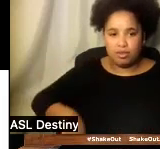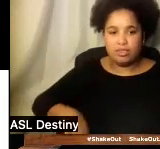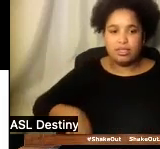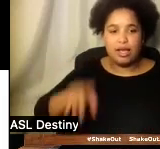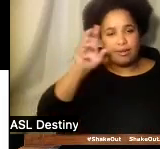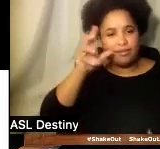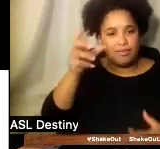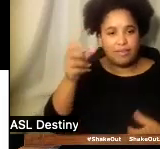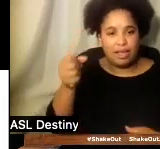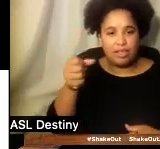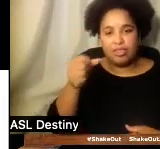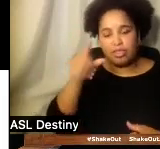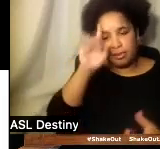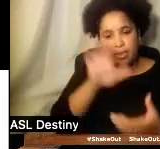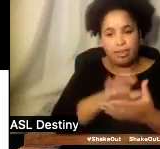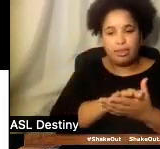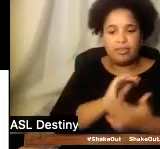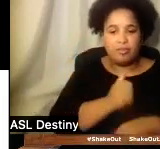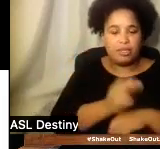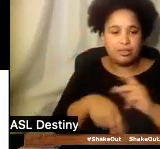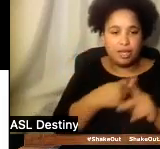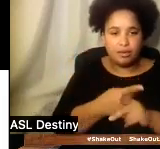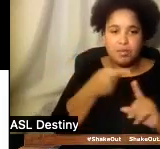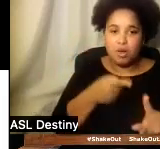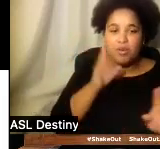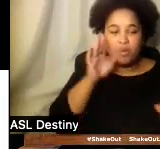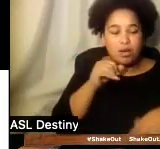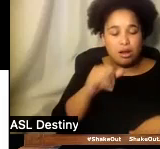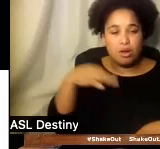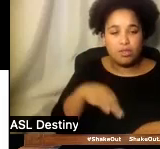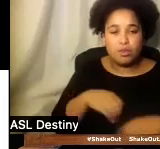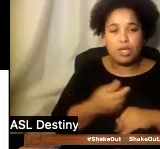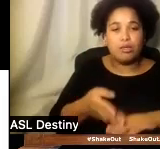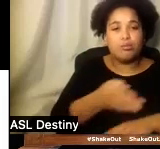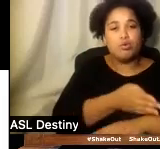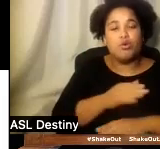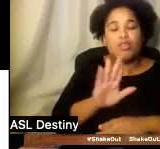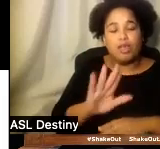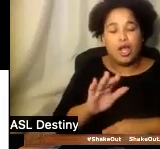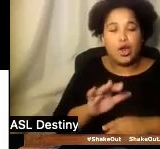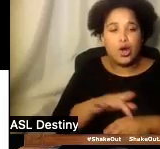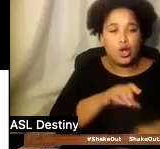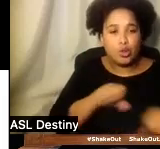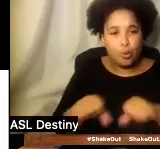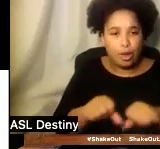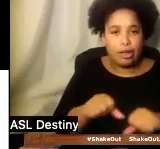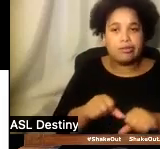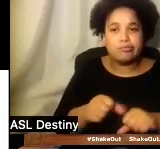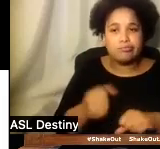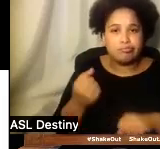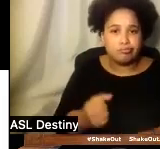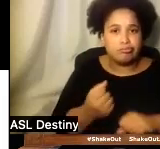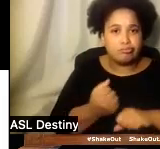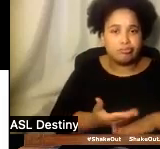funding to improve their earthquake resilience. And but we do have these others, and if you're interested in being a part of any of